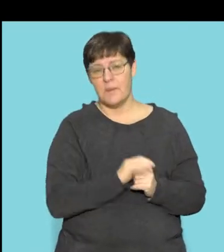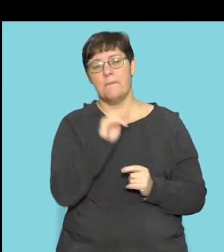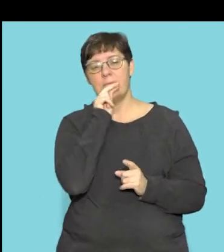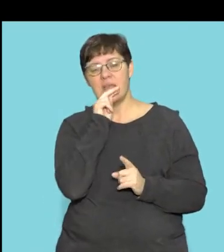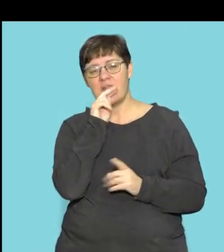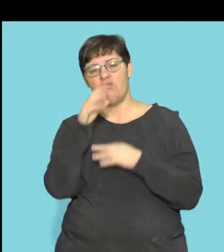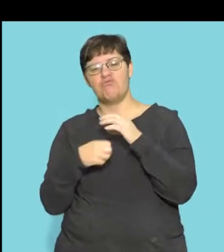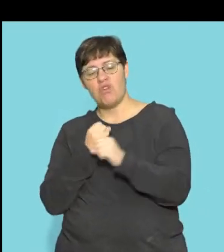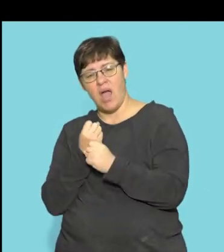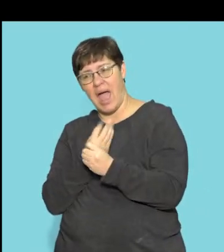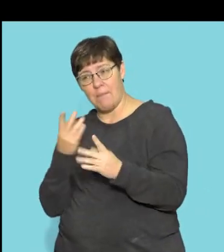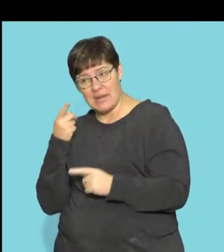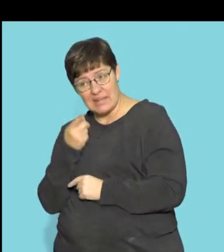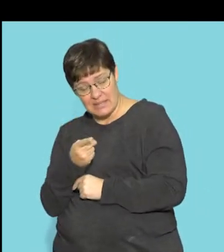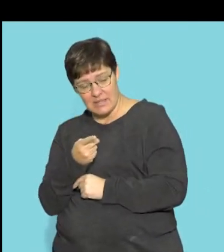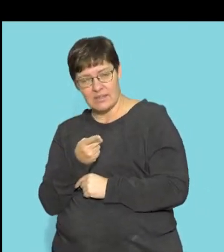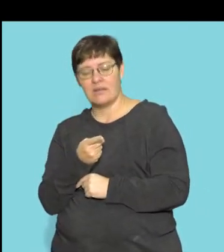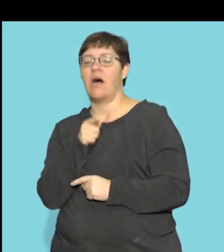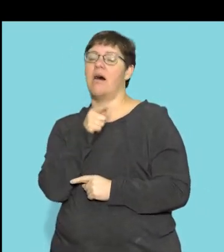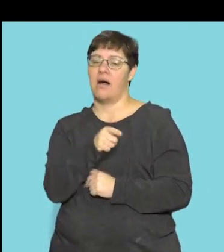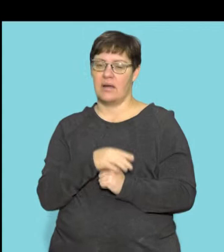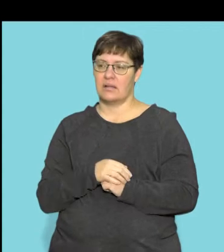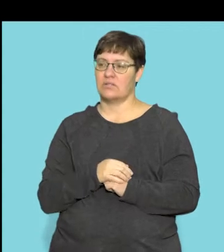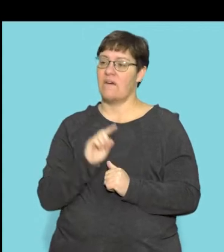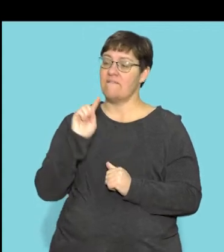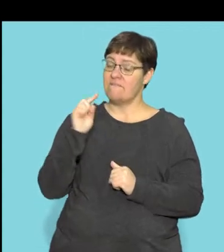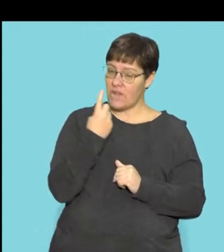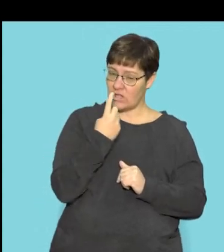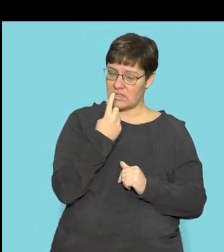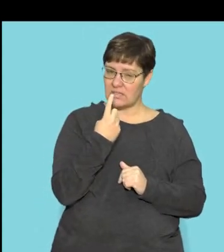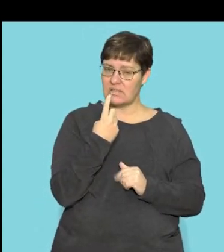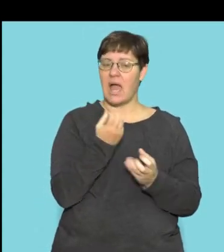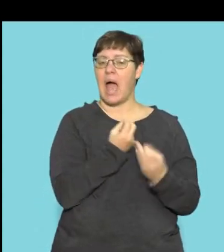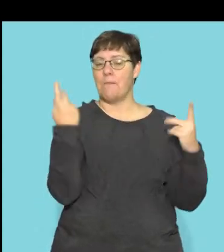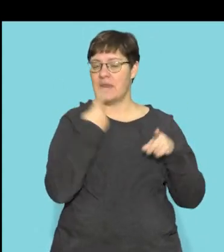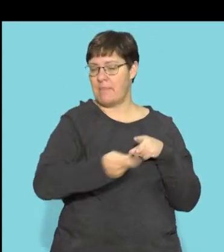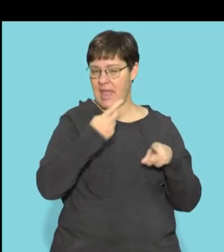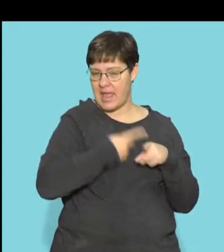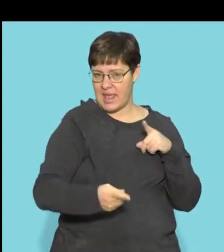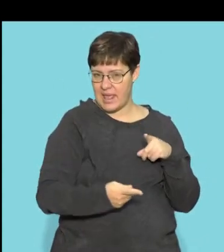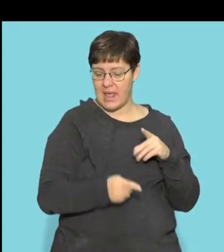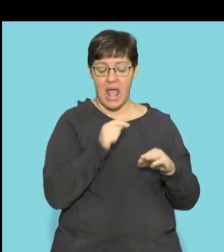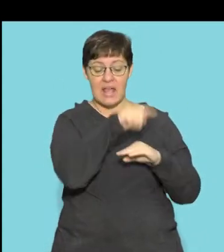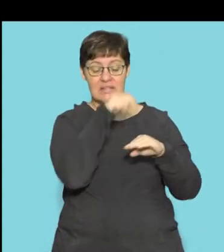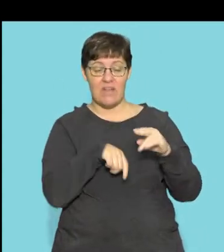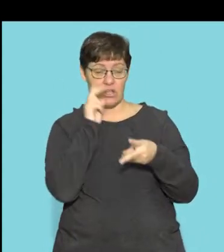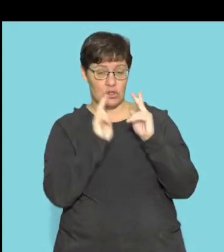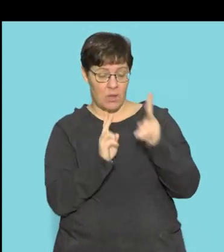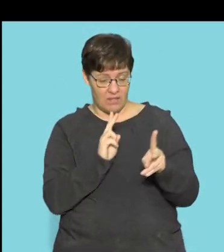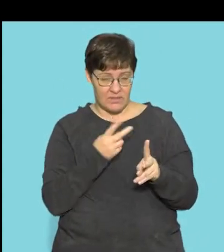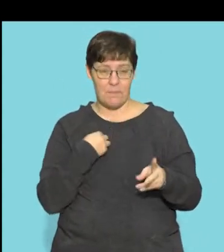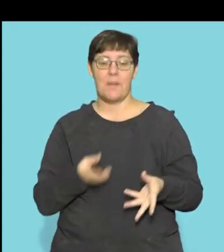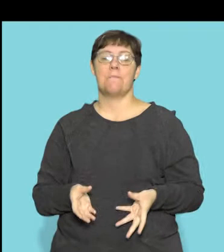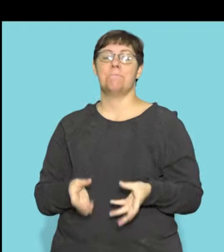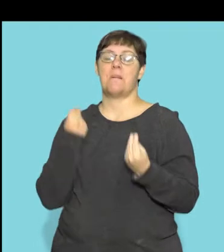many years this is going to be. So firstly, it becomes number of payments. If you divide it by 12, then it